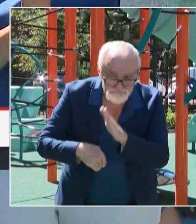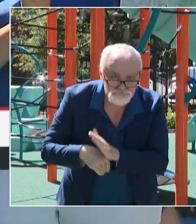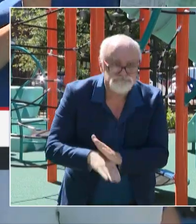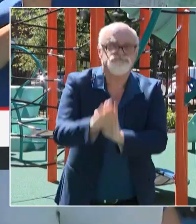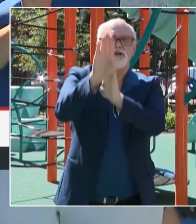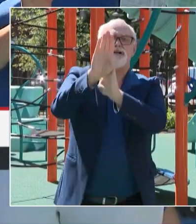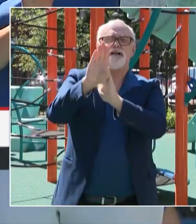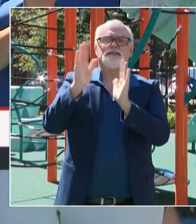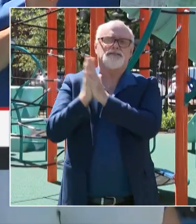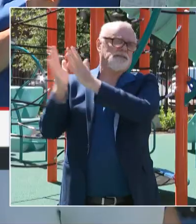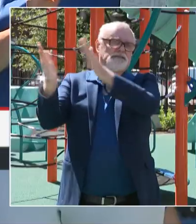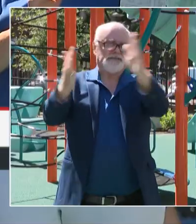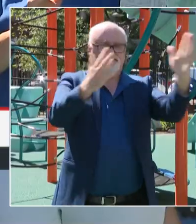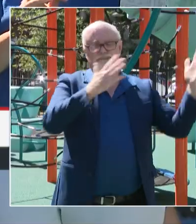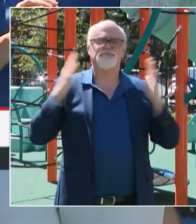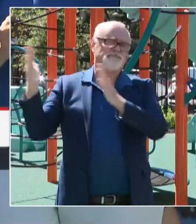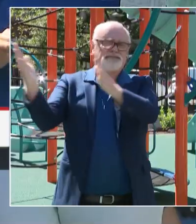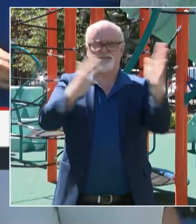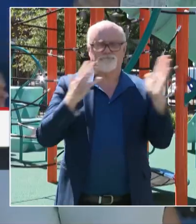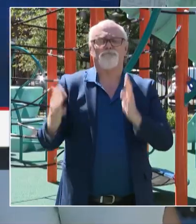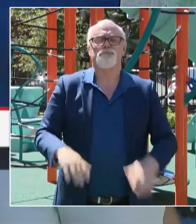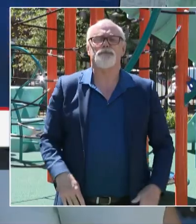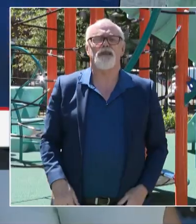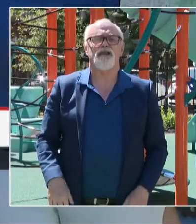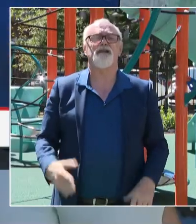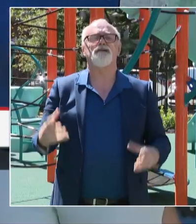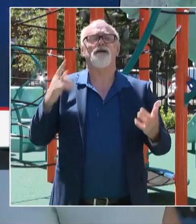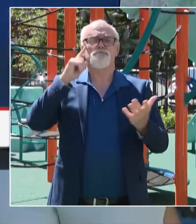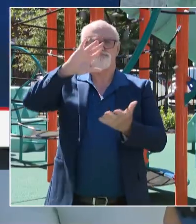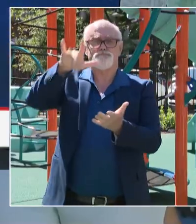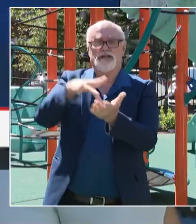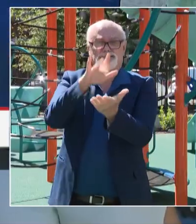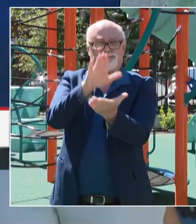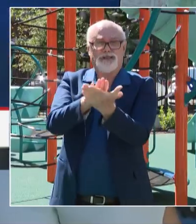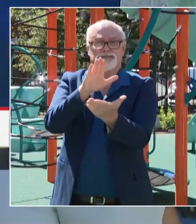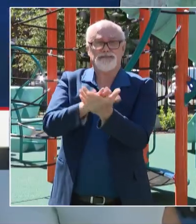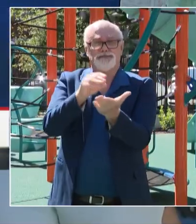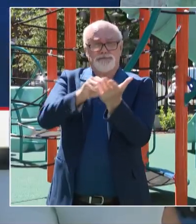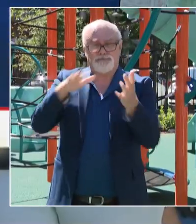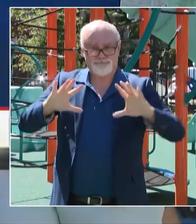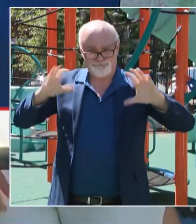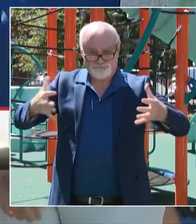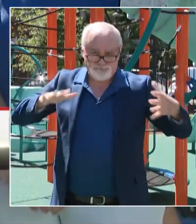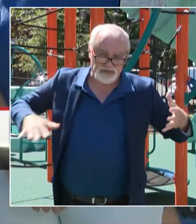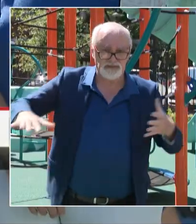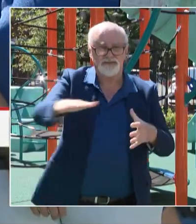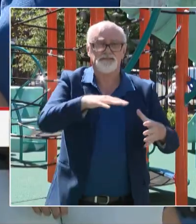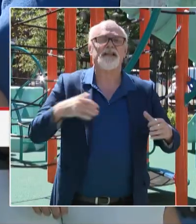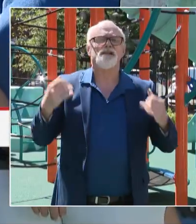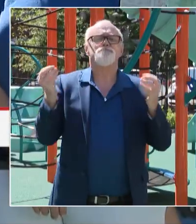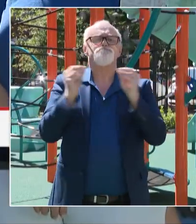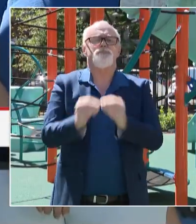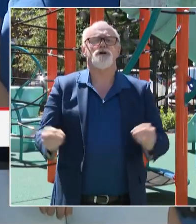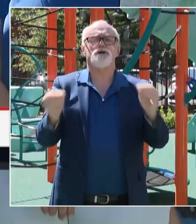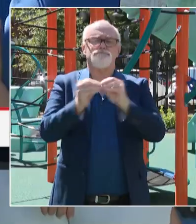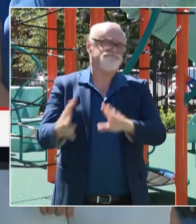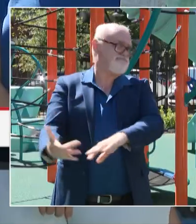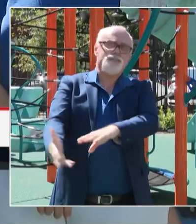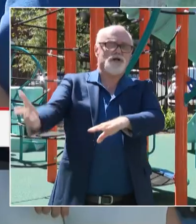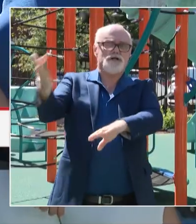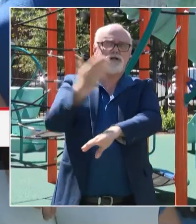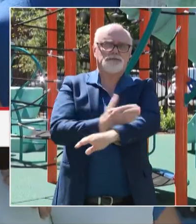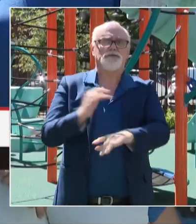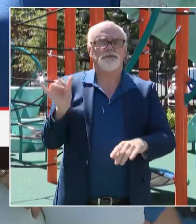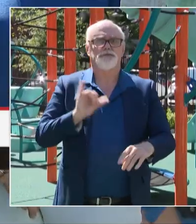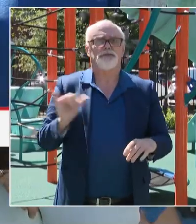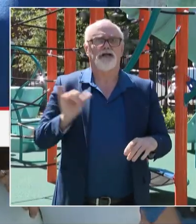And for all of our middle graders, that's even greater news because they have